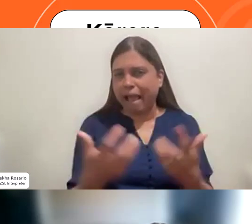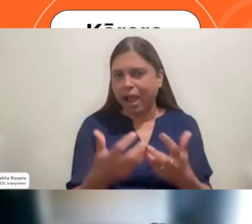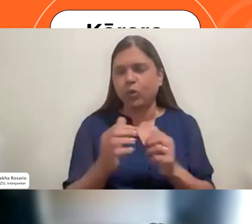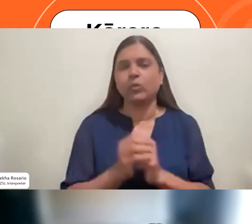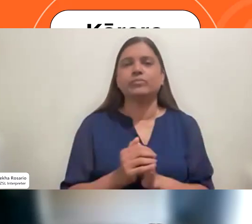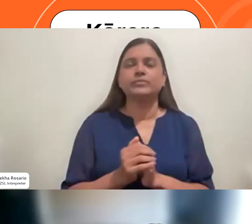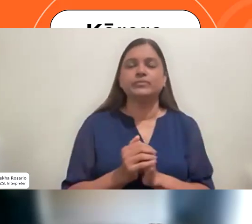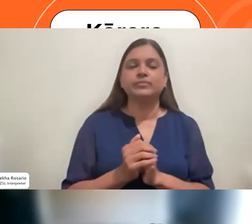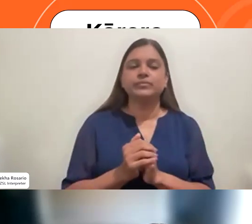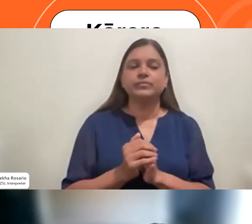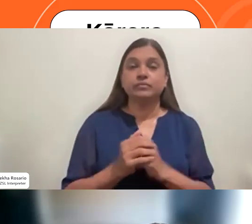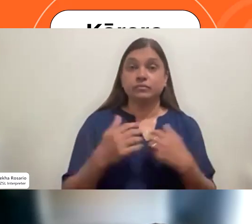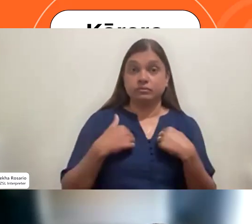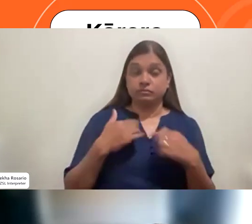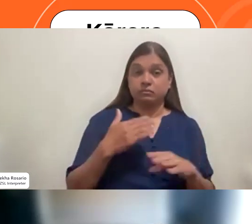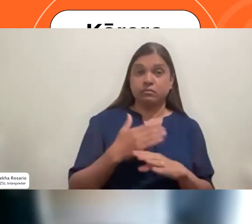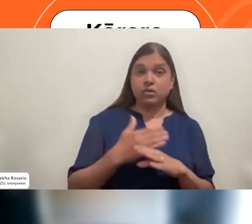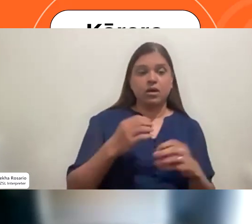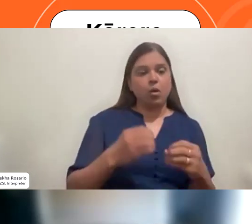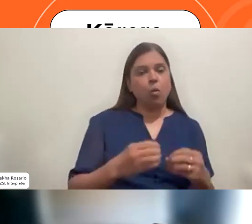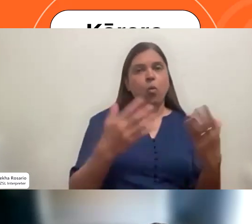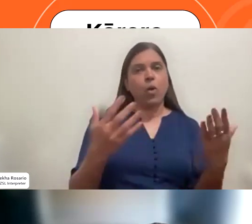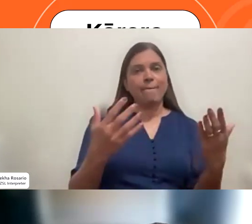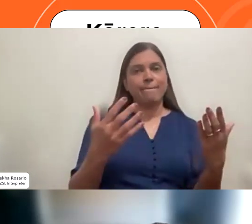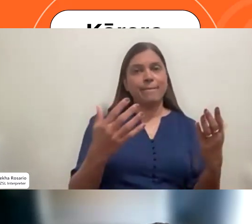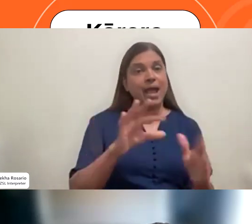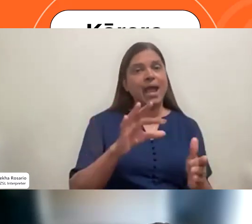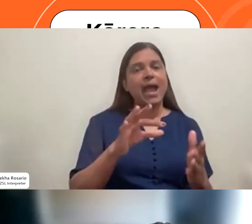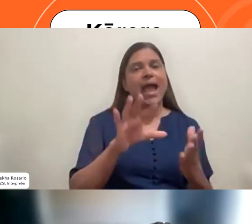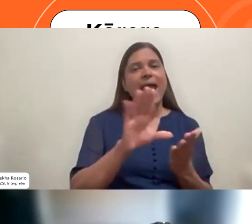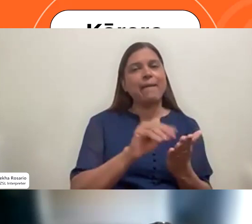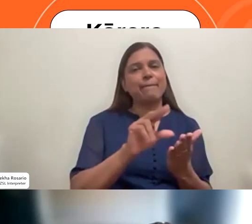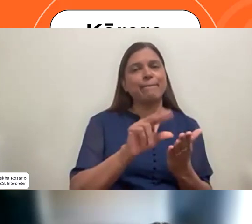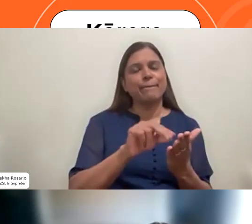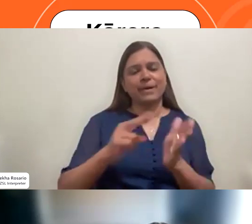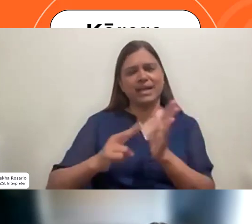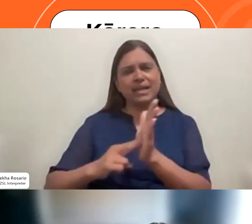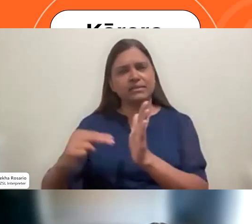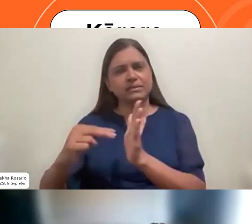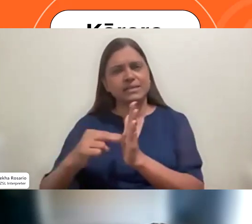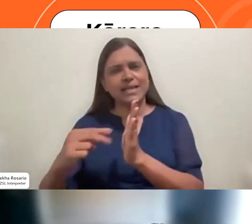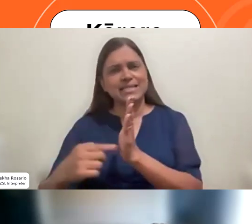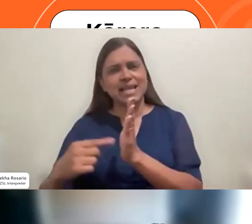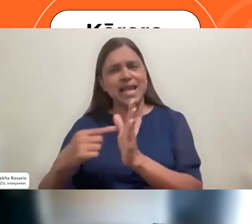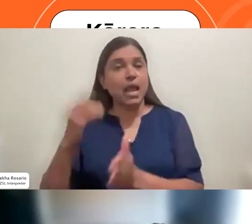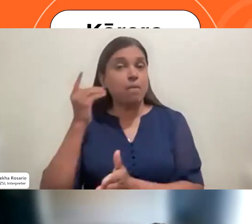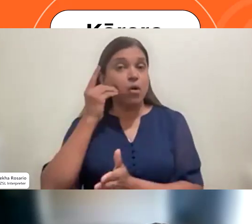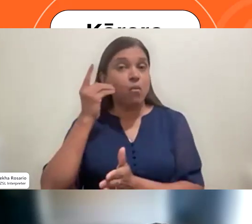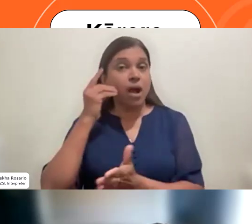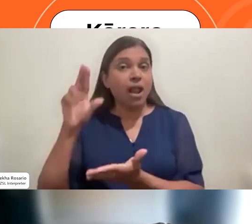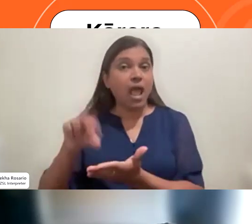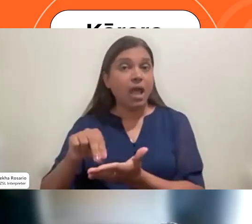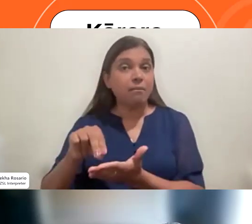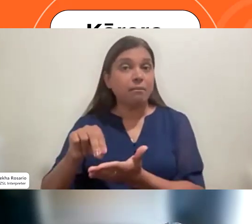web applications and the NZTA mobile app, which was released last year on both Android